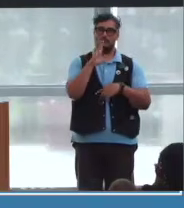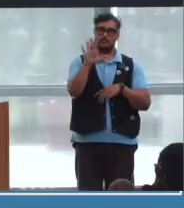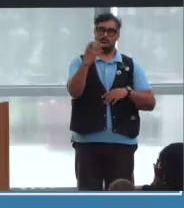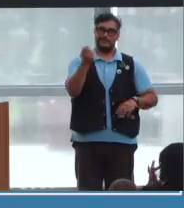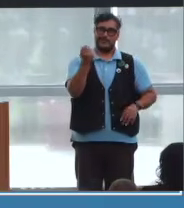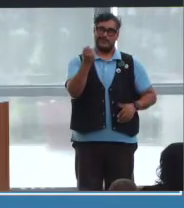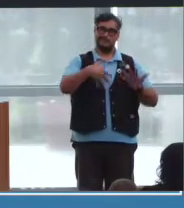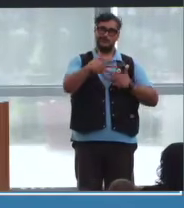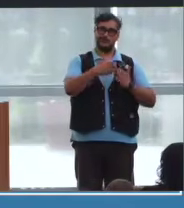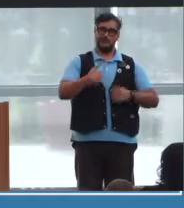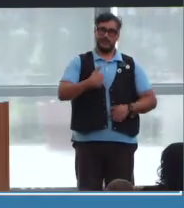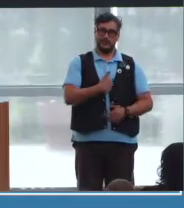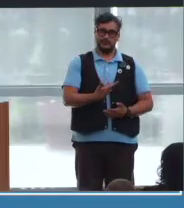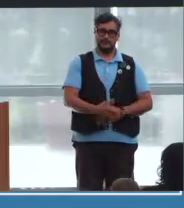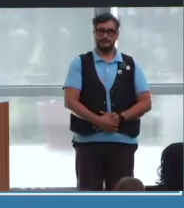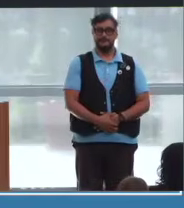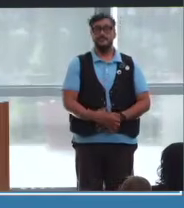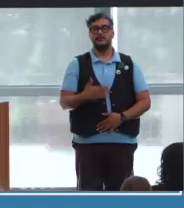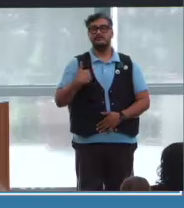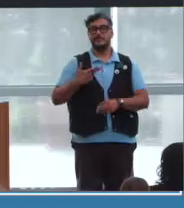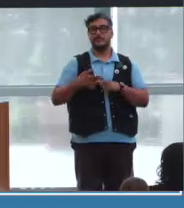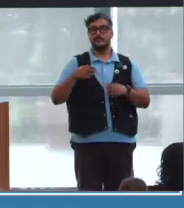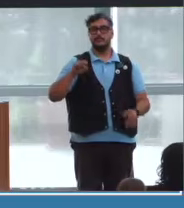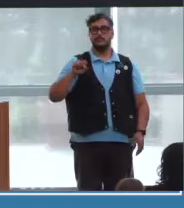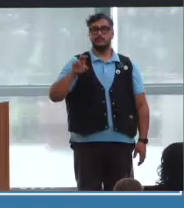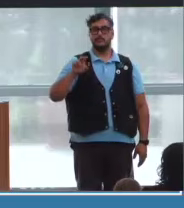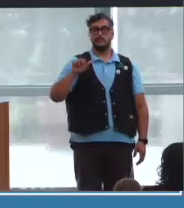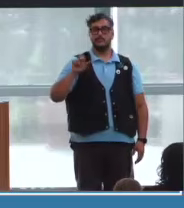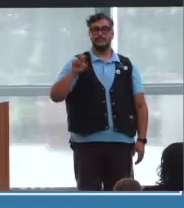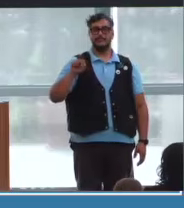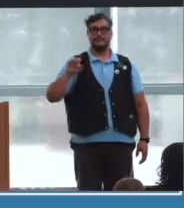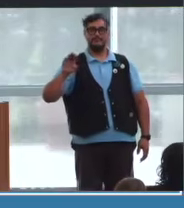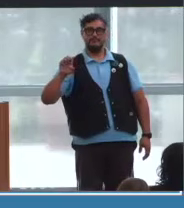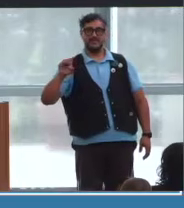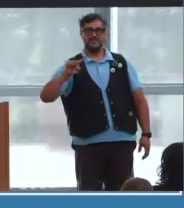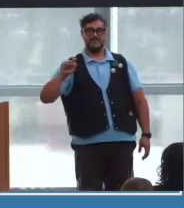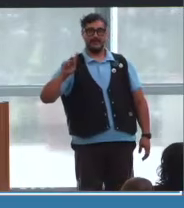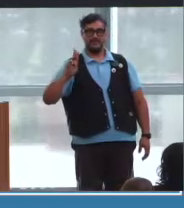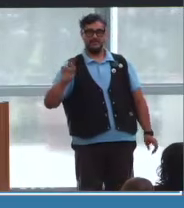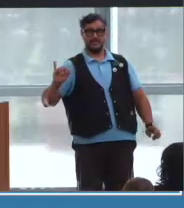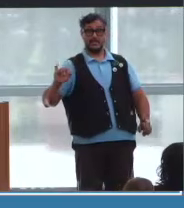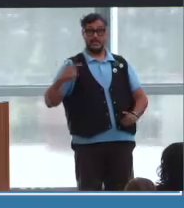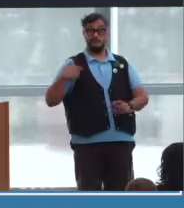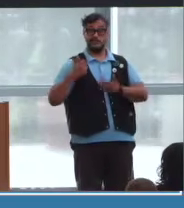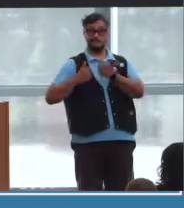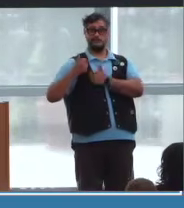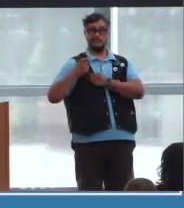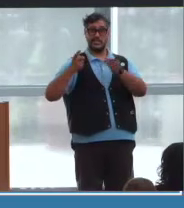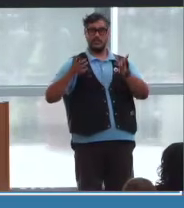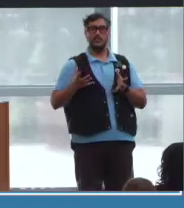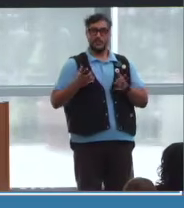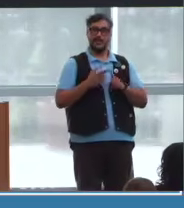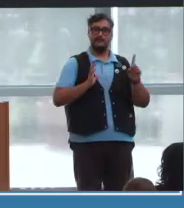Saturday with us. I'm Susan Bizarski. I'm the executive director of Lupus LA, and on behalf of our